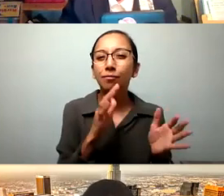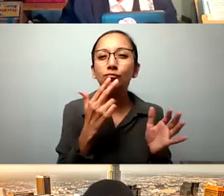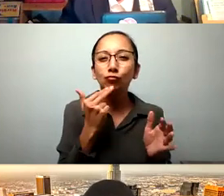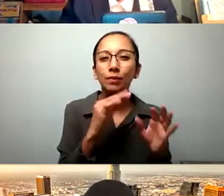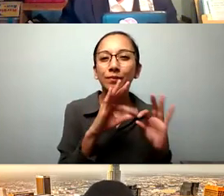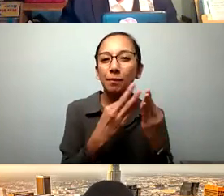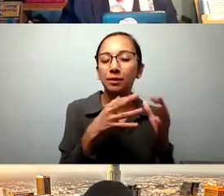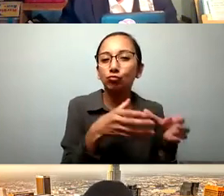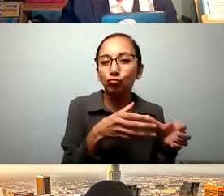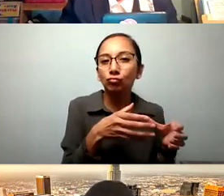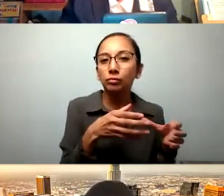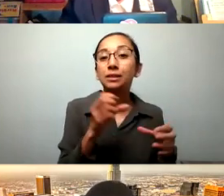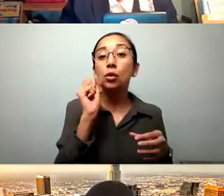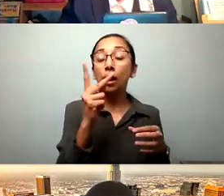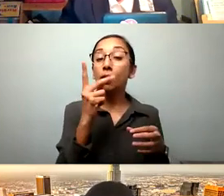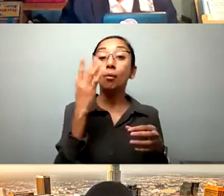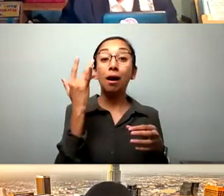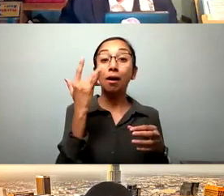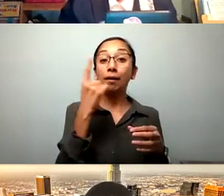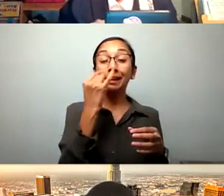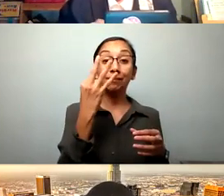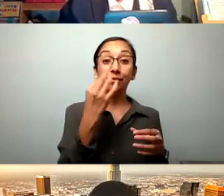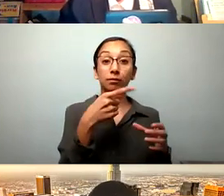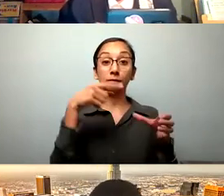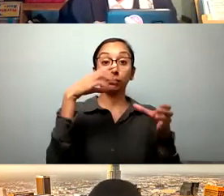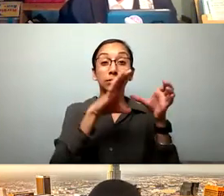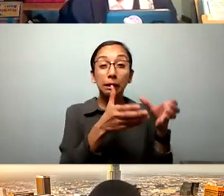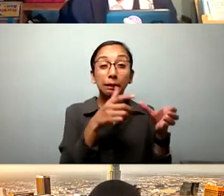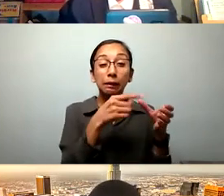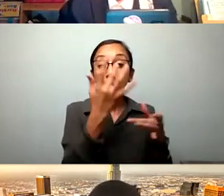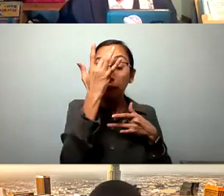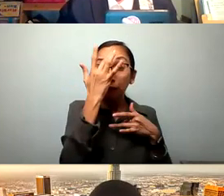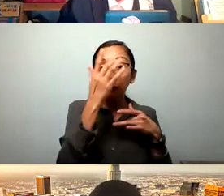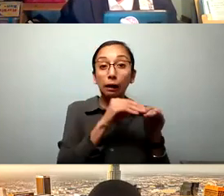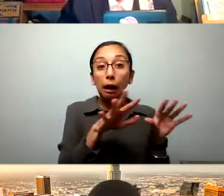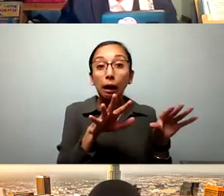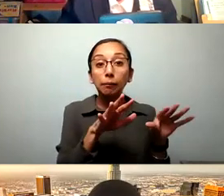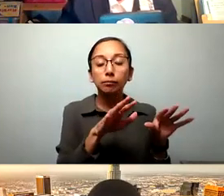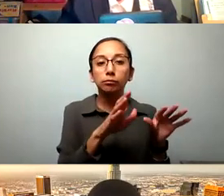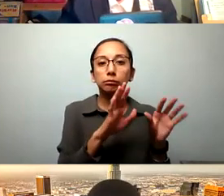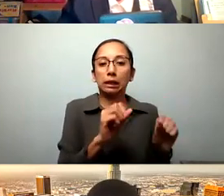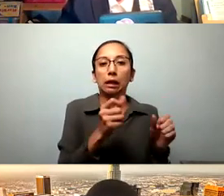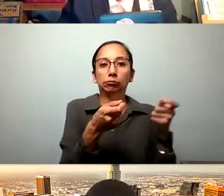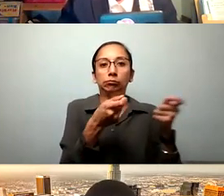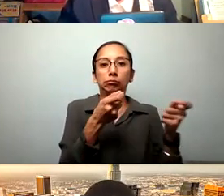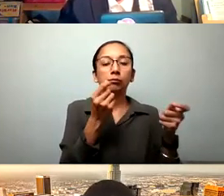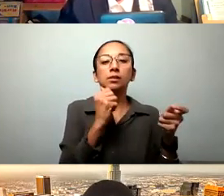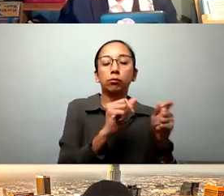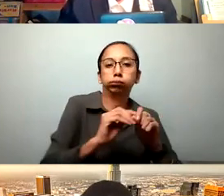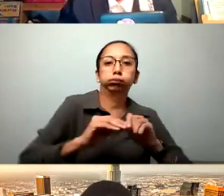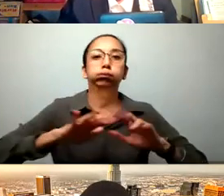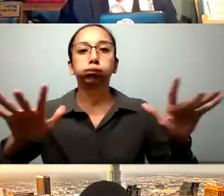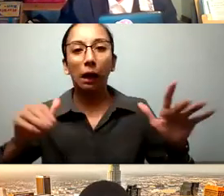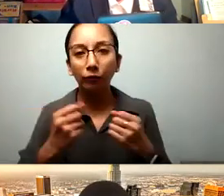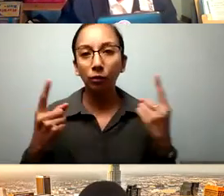gets illness, that it doesn't spread to everybody. We kind of can contain it quickly so that students can be